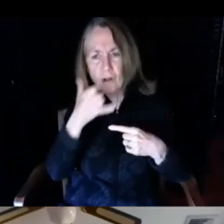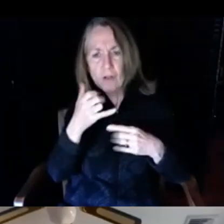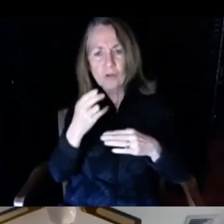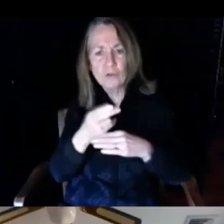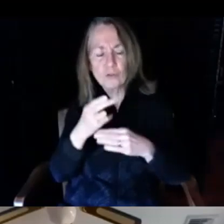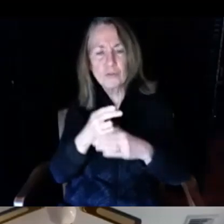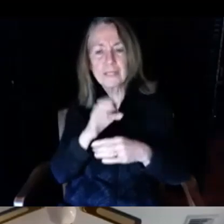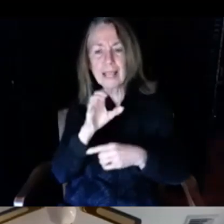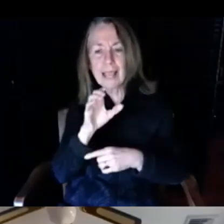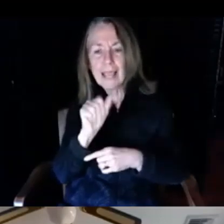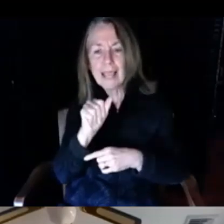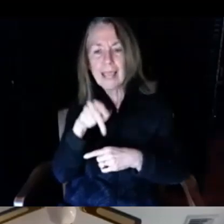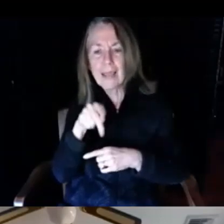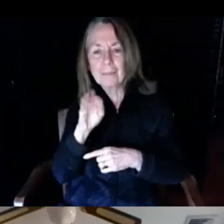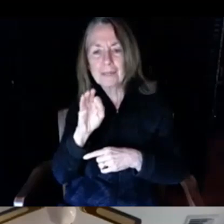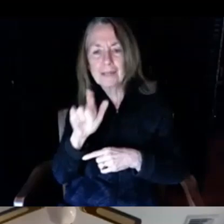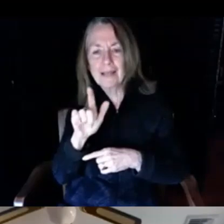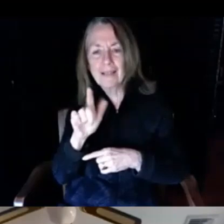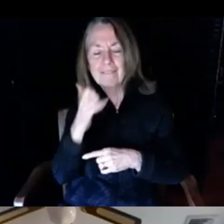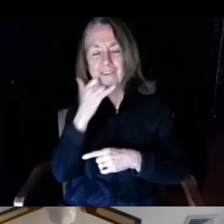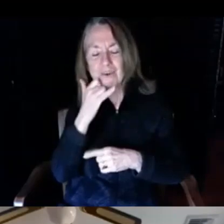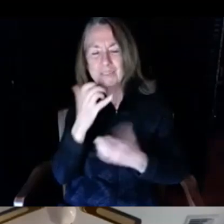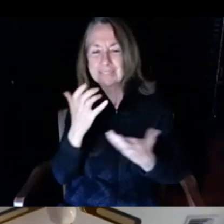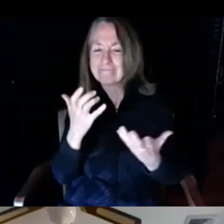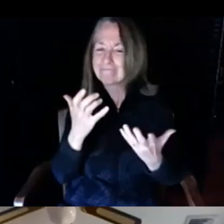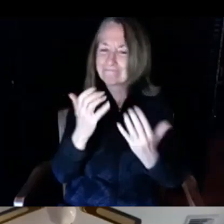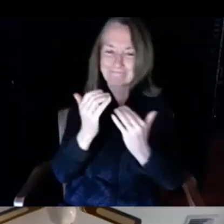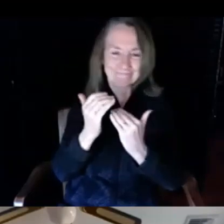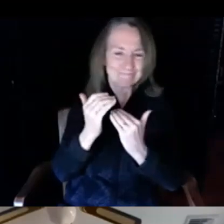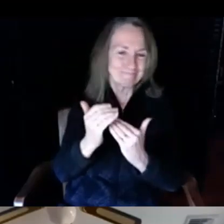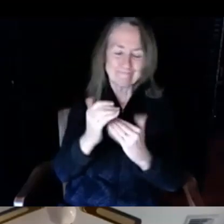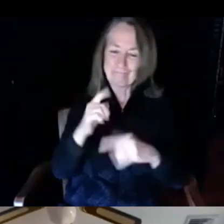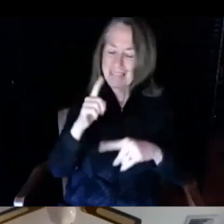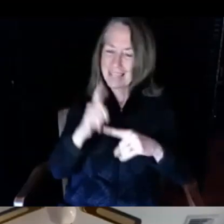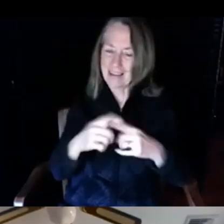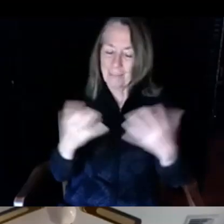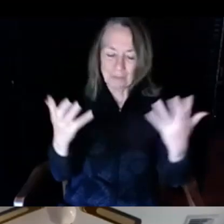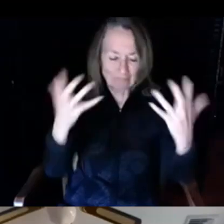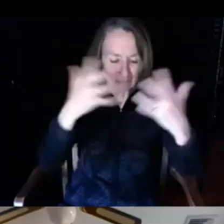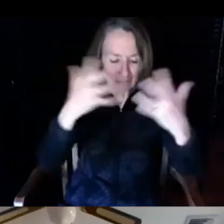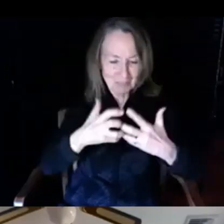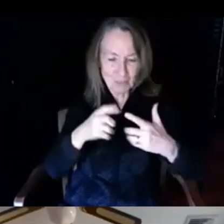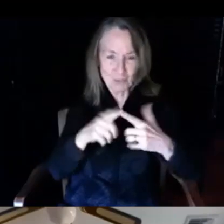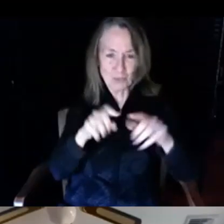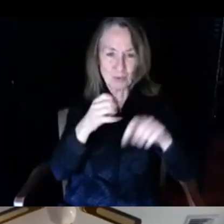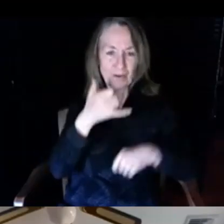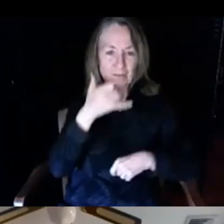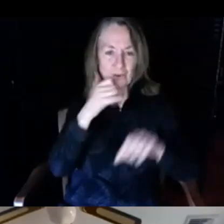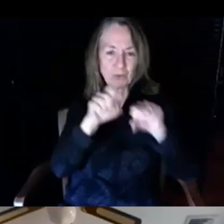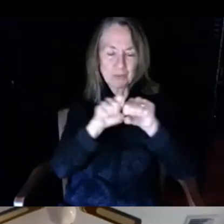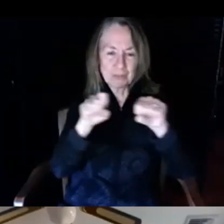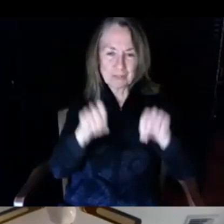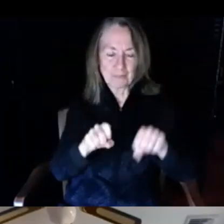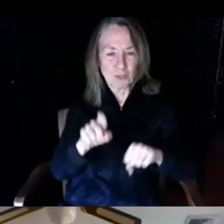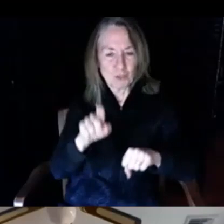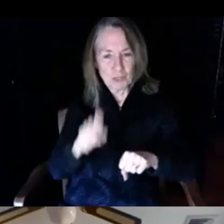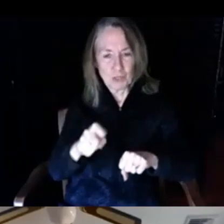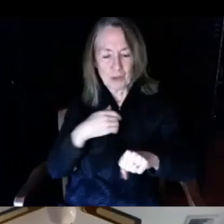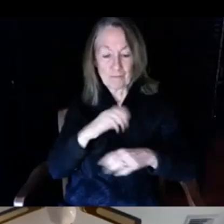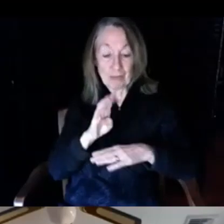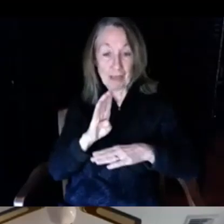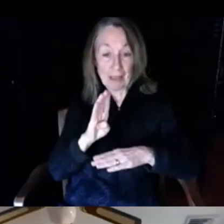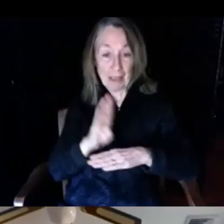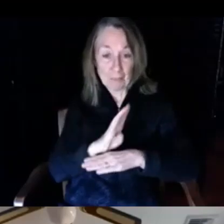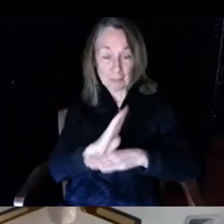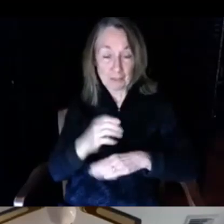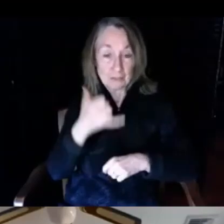phone. And unfortunately, the Captel phone cannot be integrated into a phone system. You would need to have a business type phone